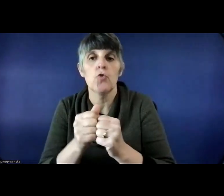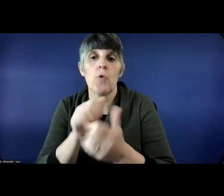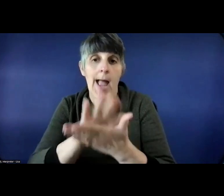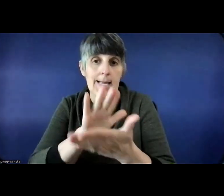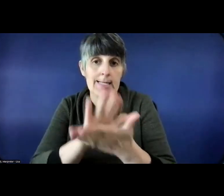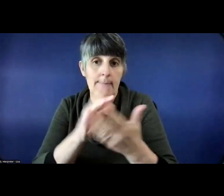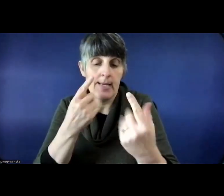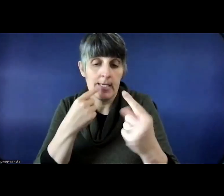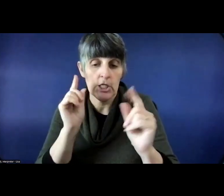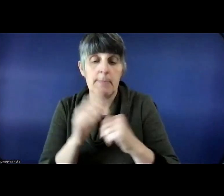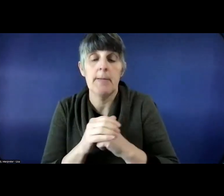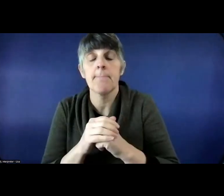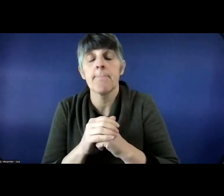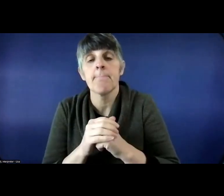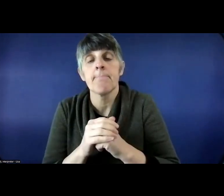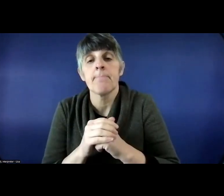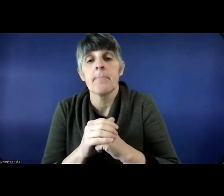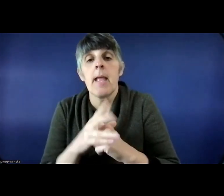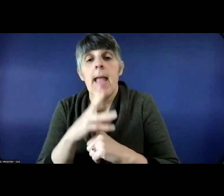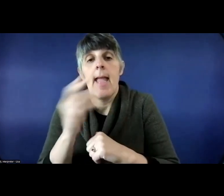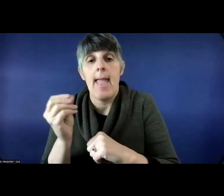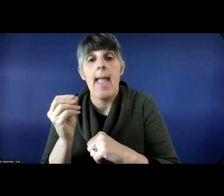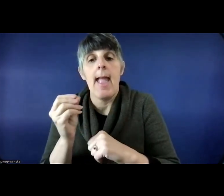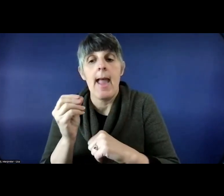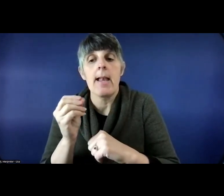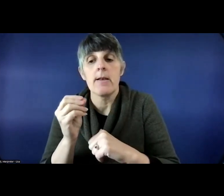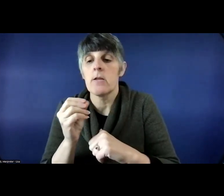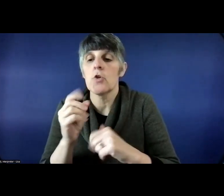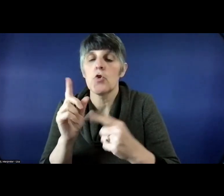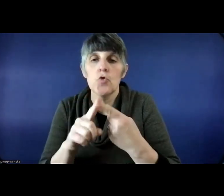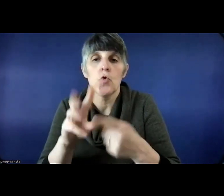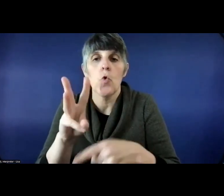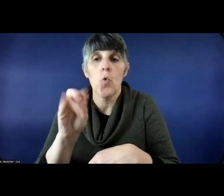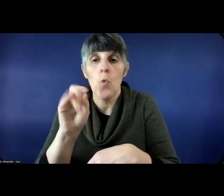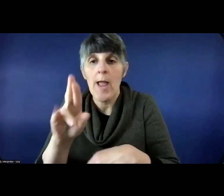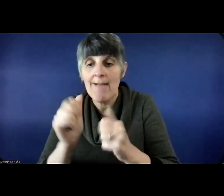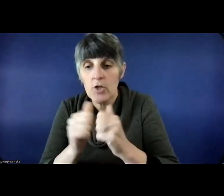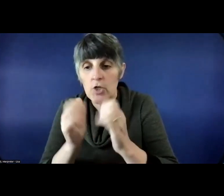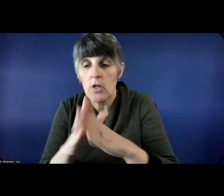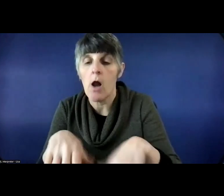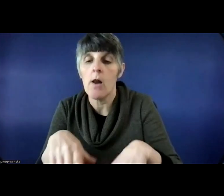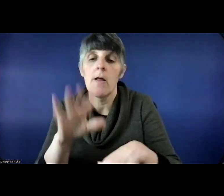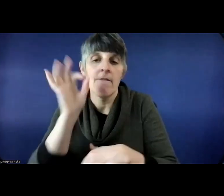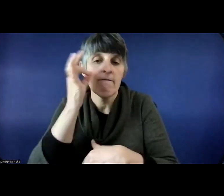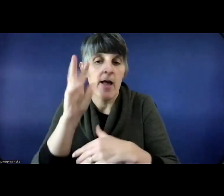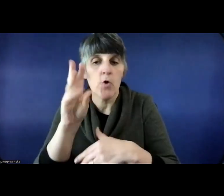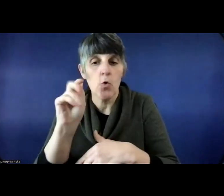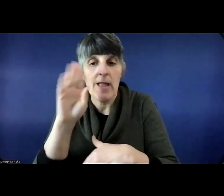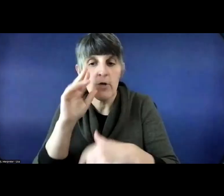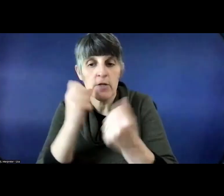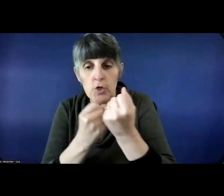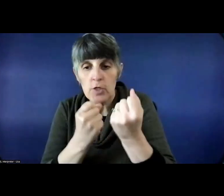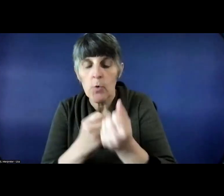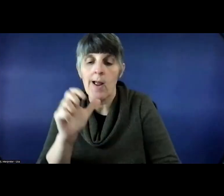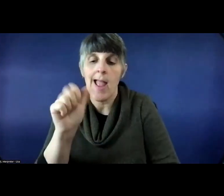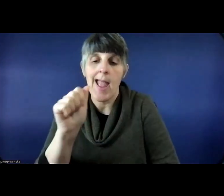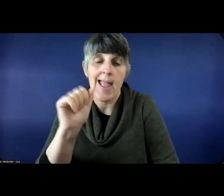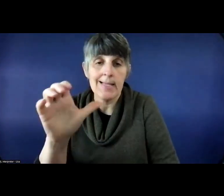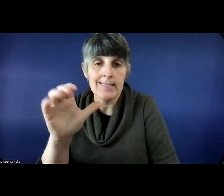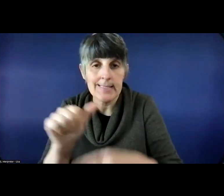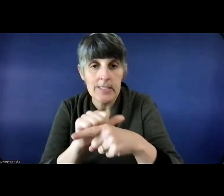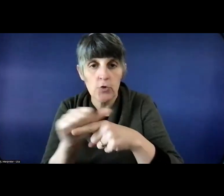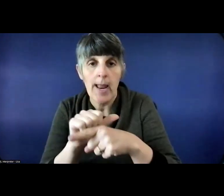academic achievement, and getting an autism waiver started, a federal waiver for supports, and AAC